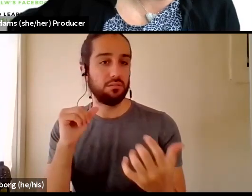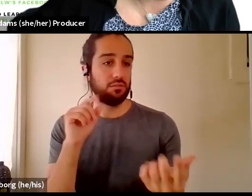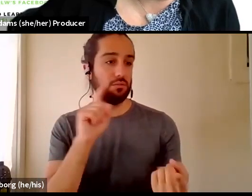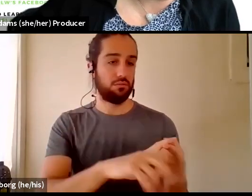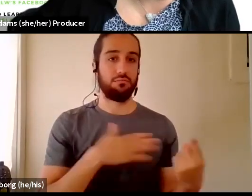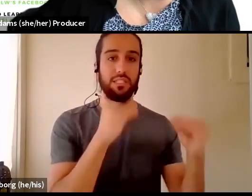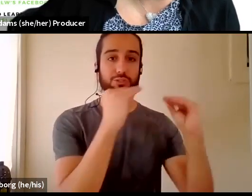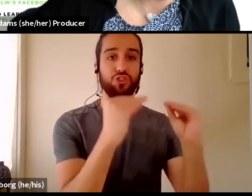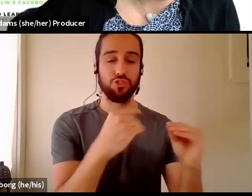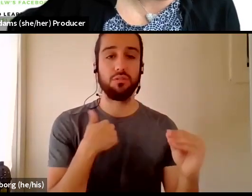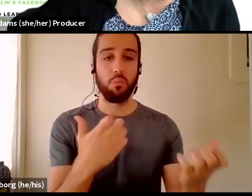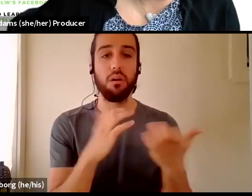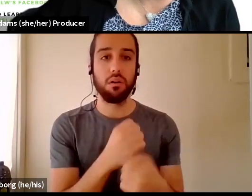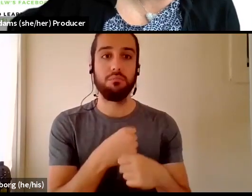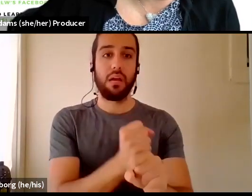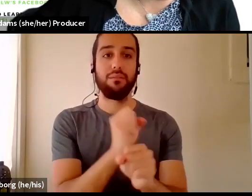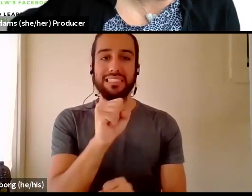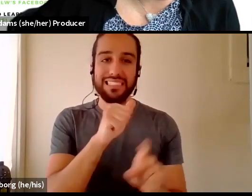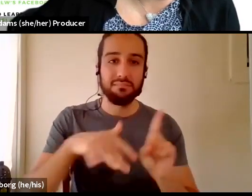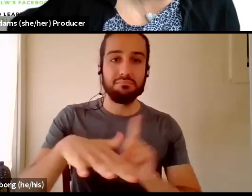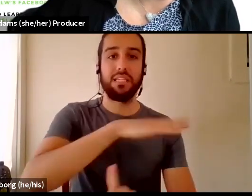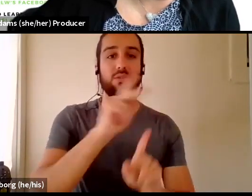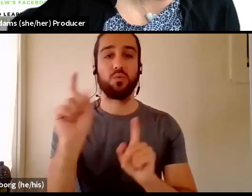I want to create a space where people can